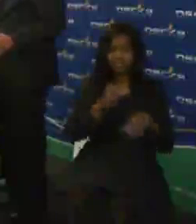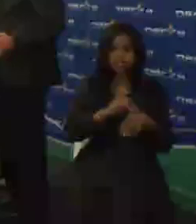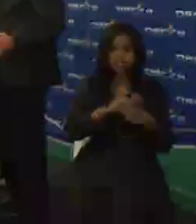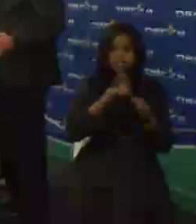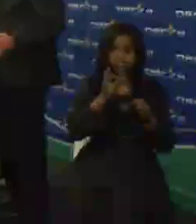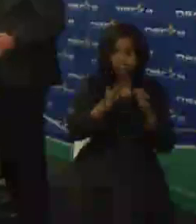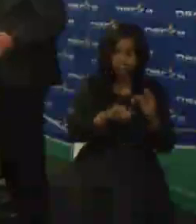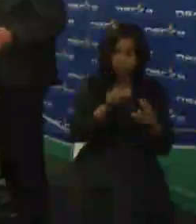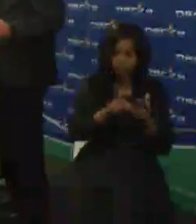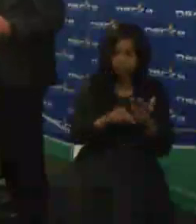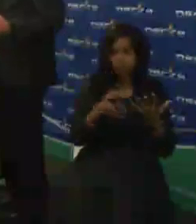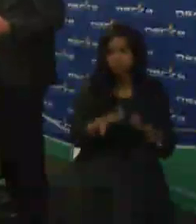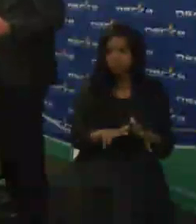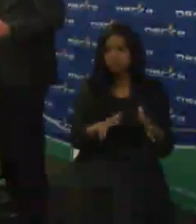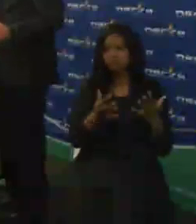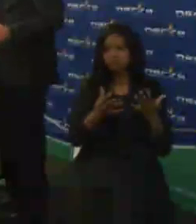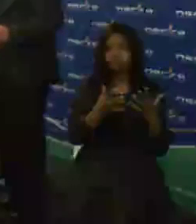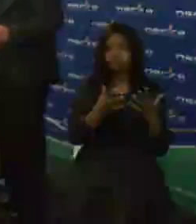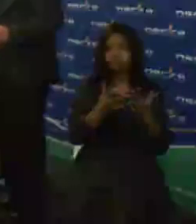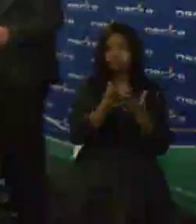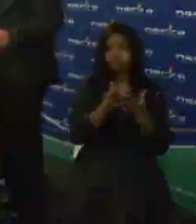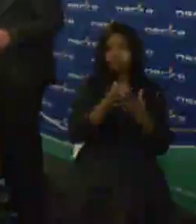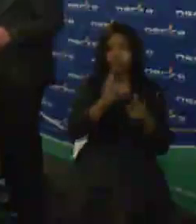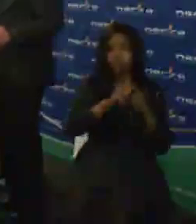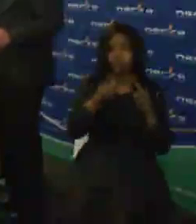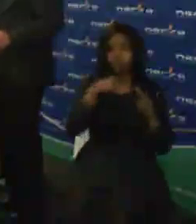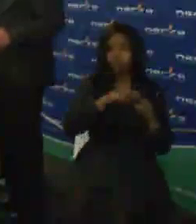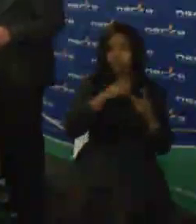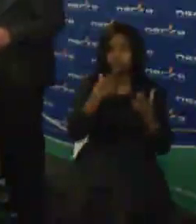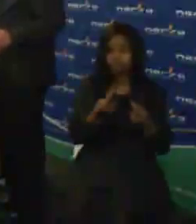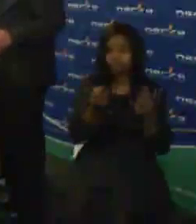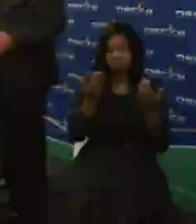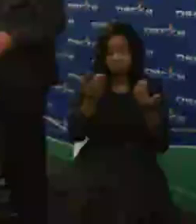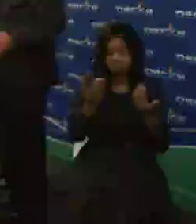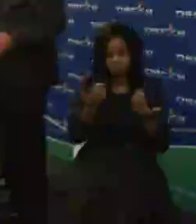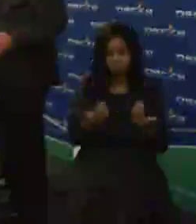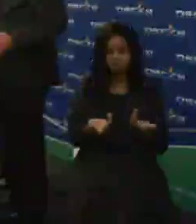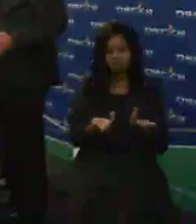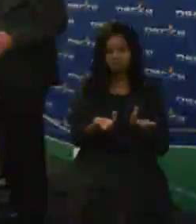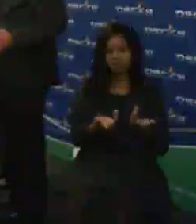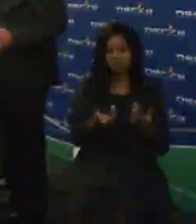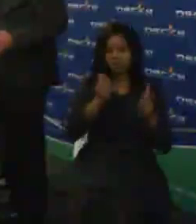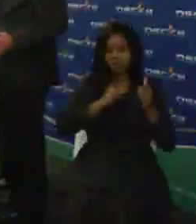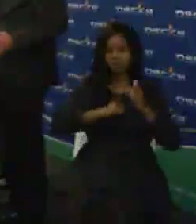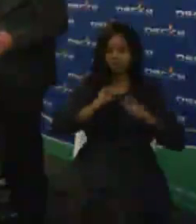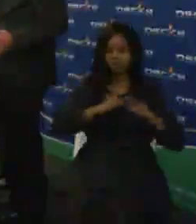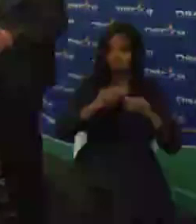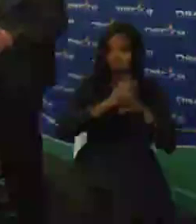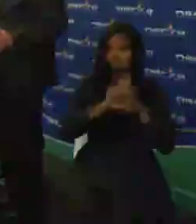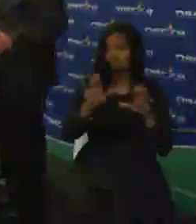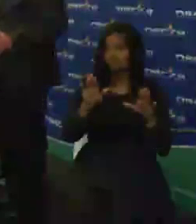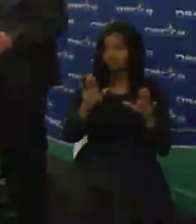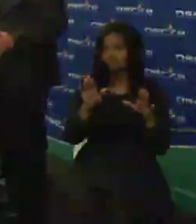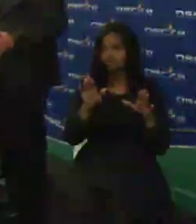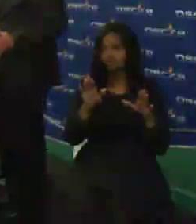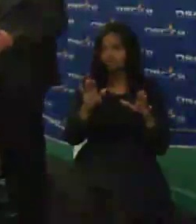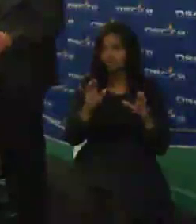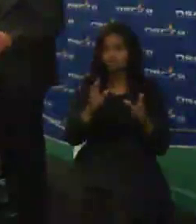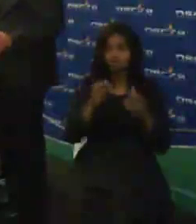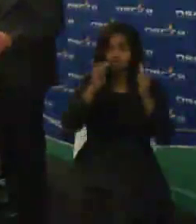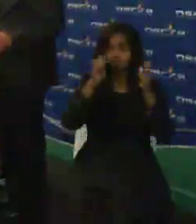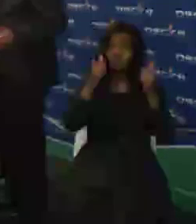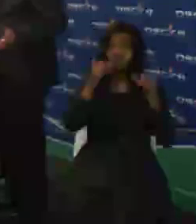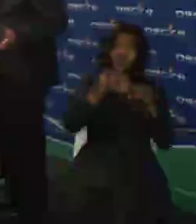explain in detail. But we do expect performance not to be excellent in